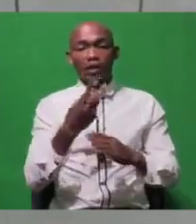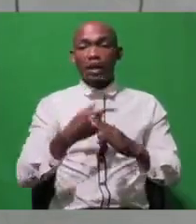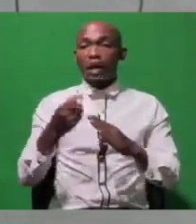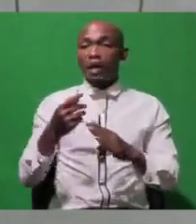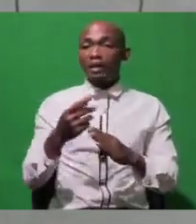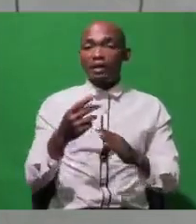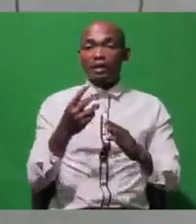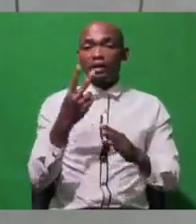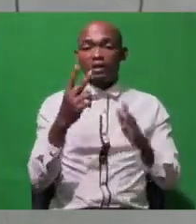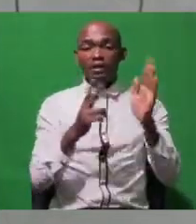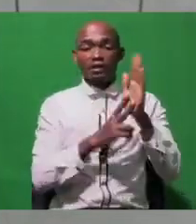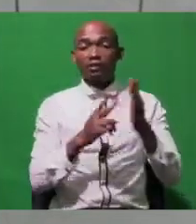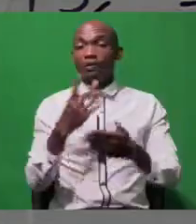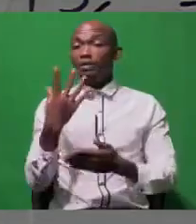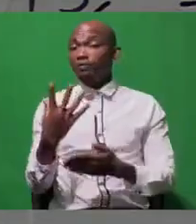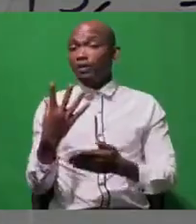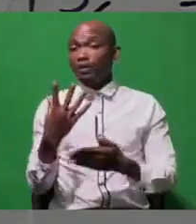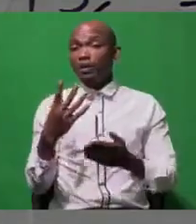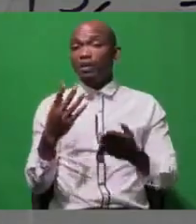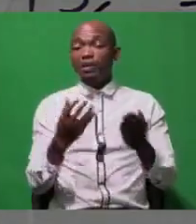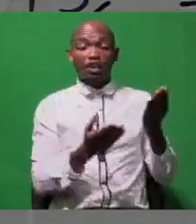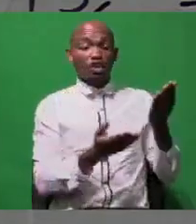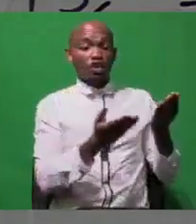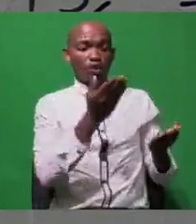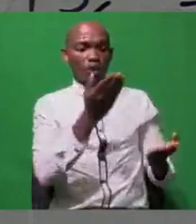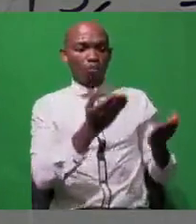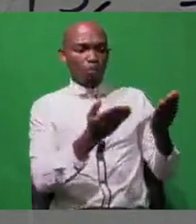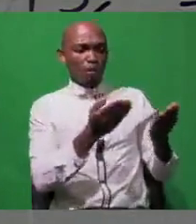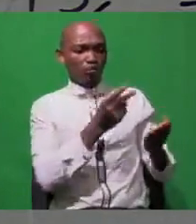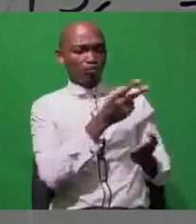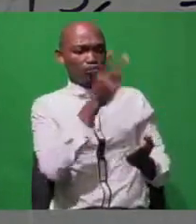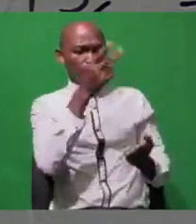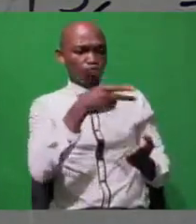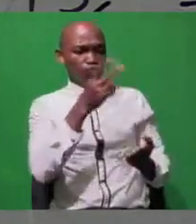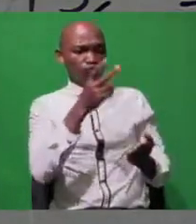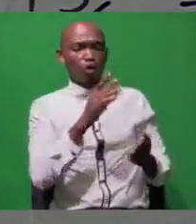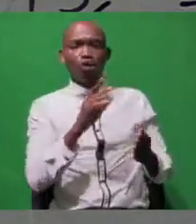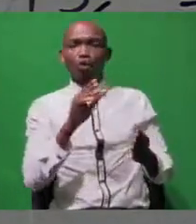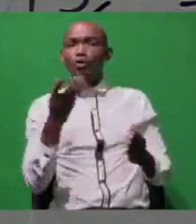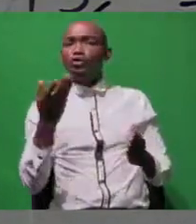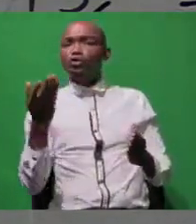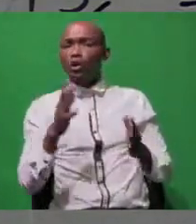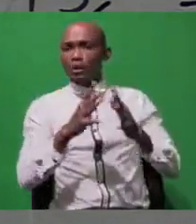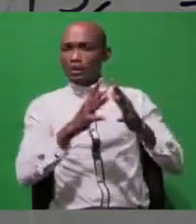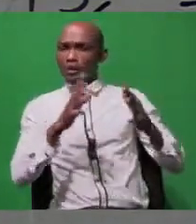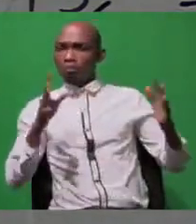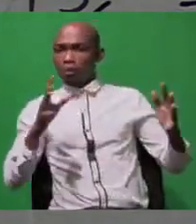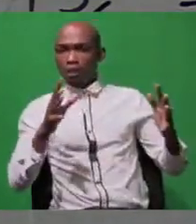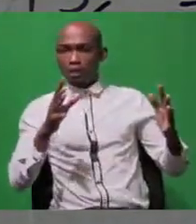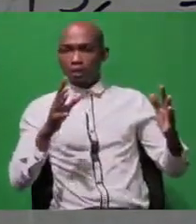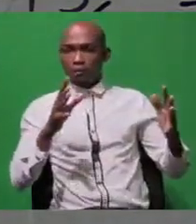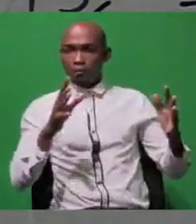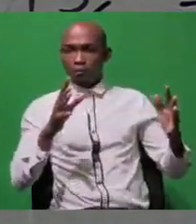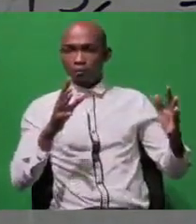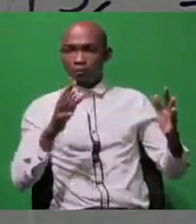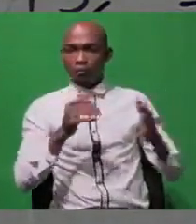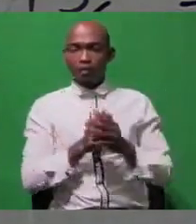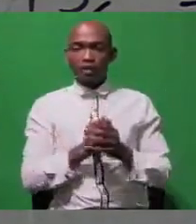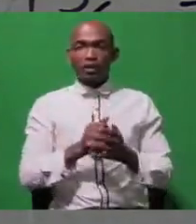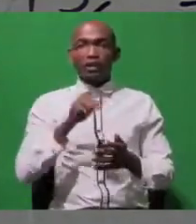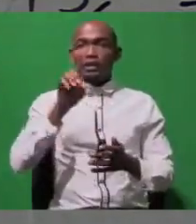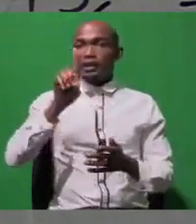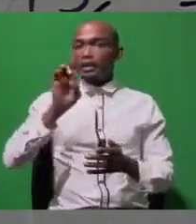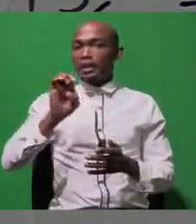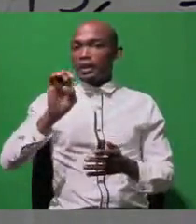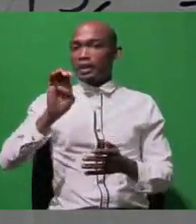15,375. You compare which one is bigger. This is debit and this one is a